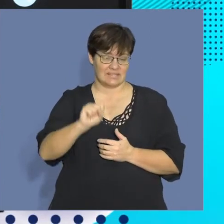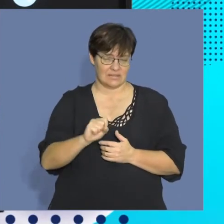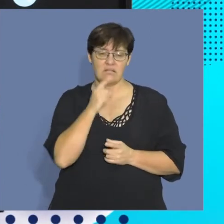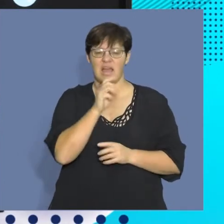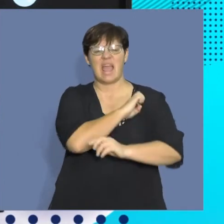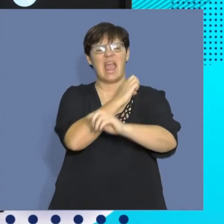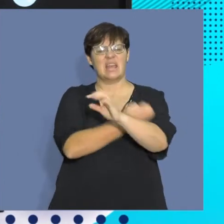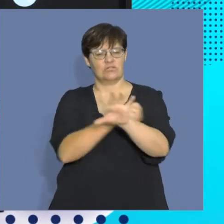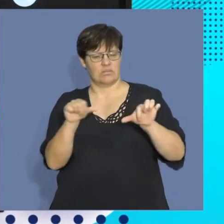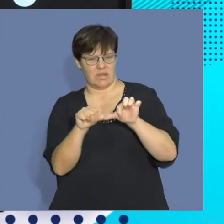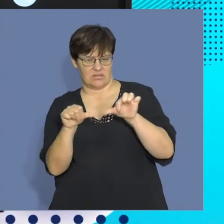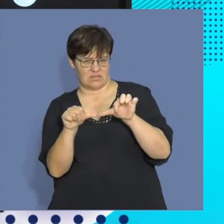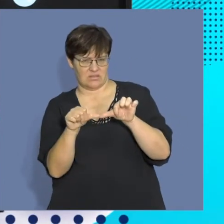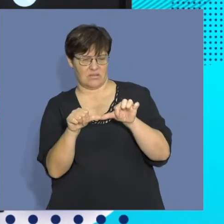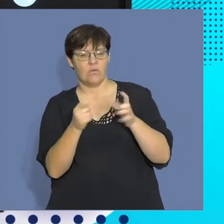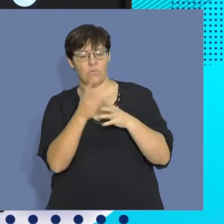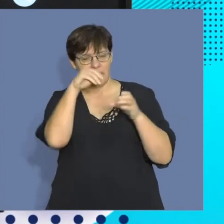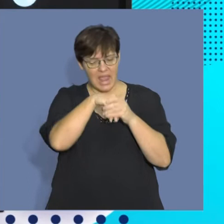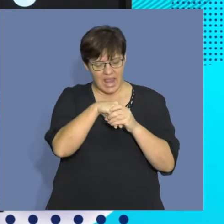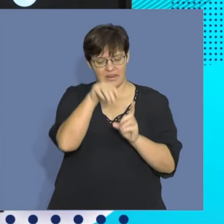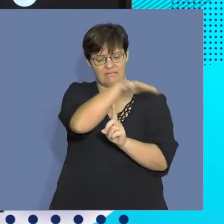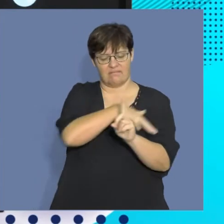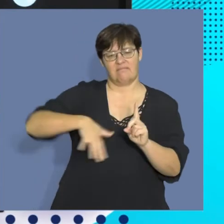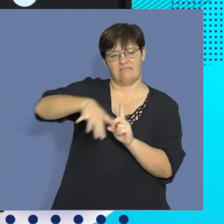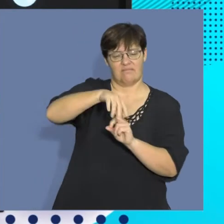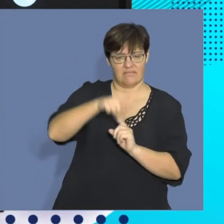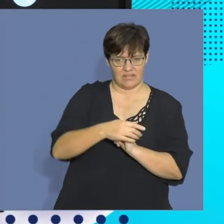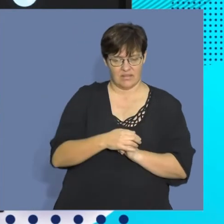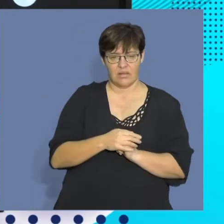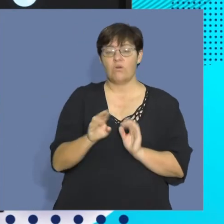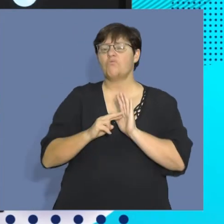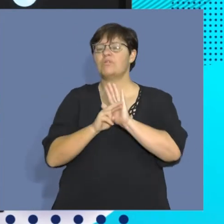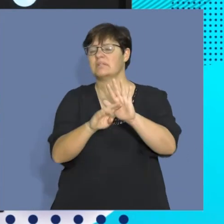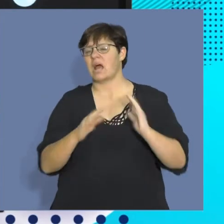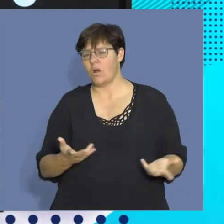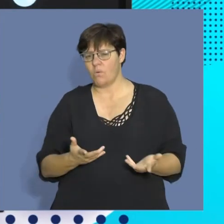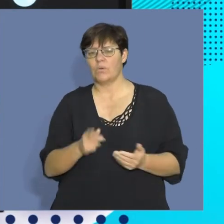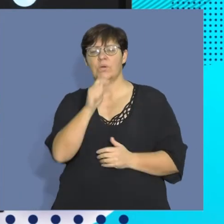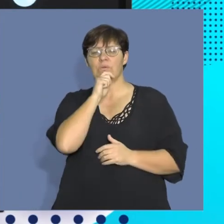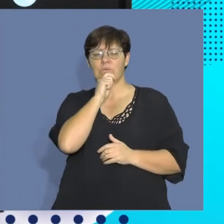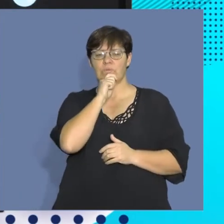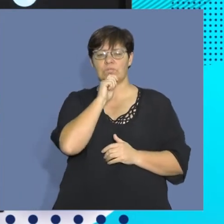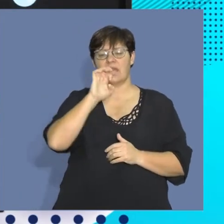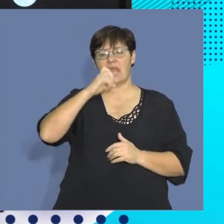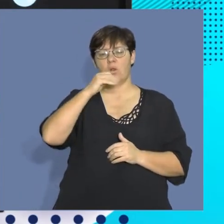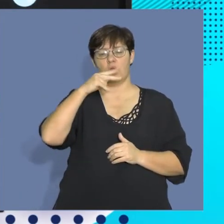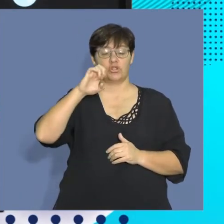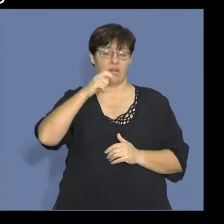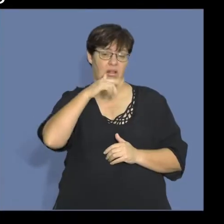of energy in an ecological area, and that again can be represented using your ecological